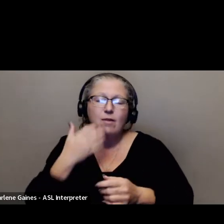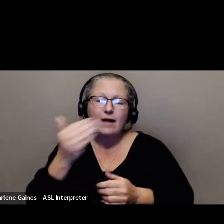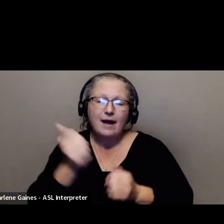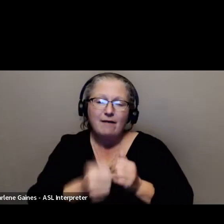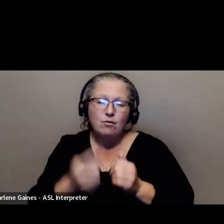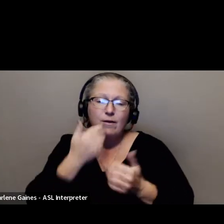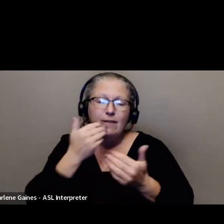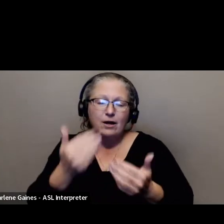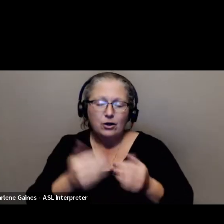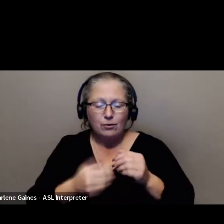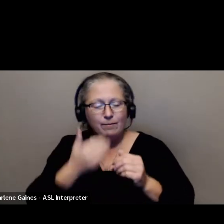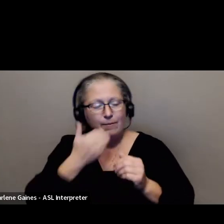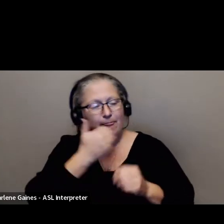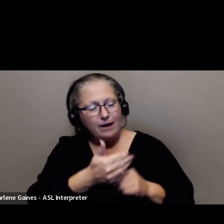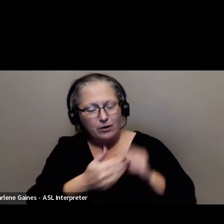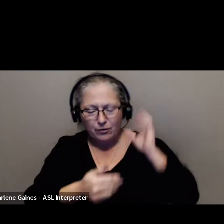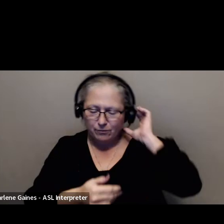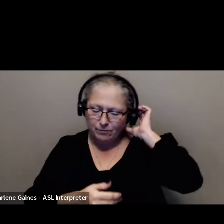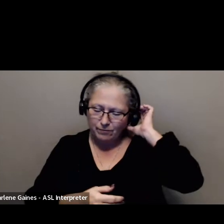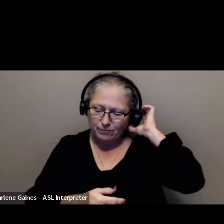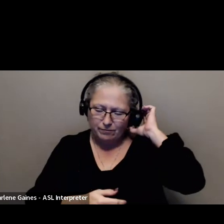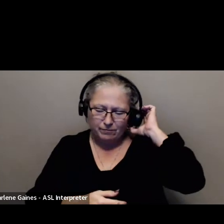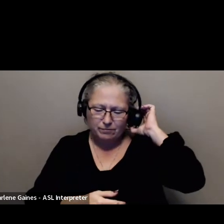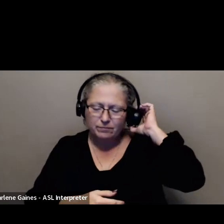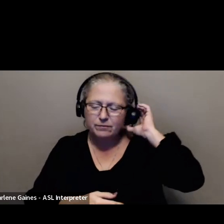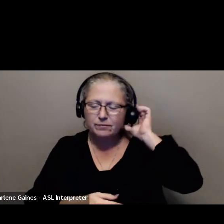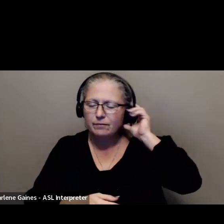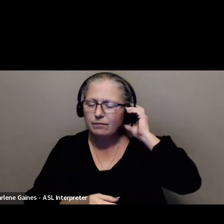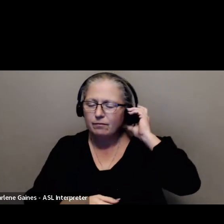everybody. Thank you. Thank you.